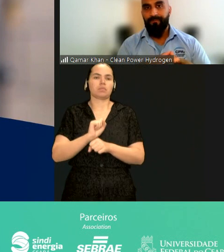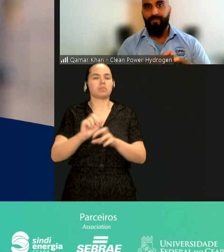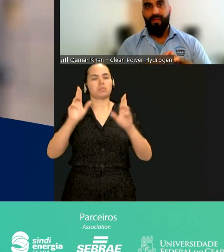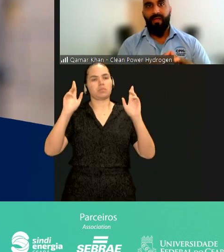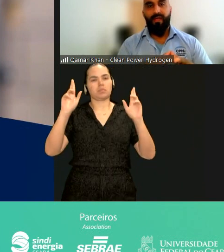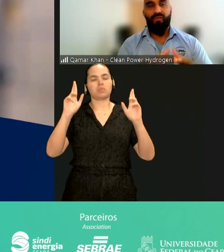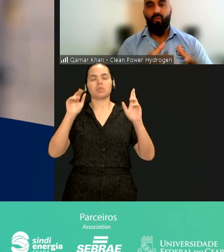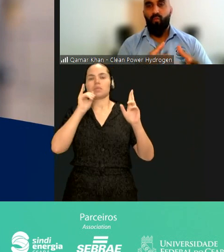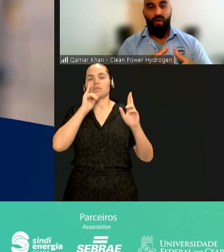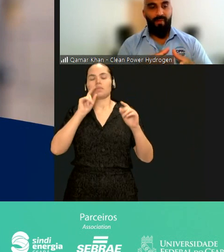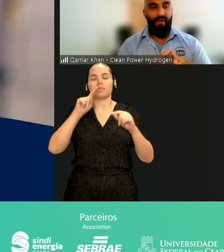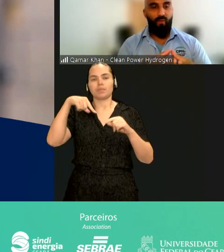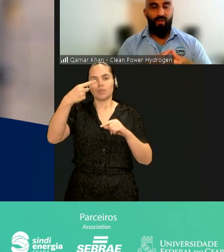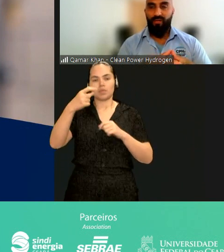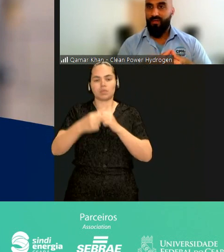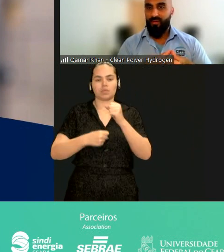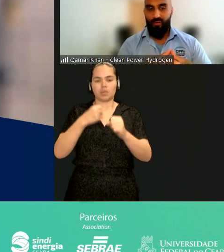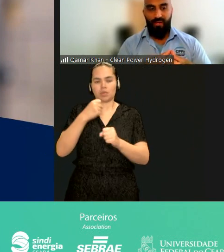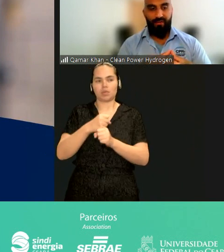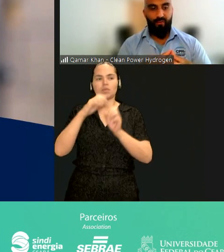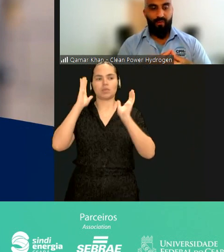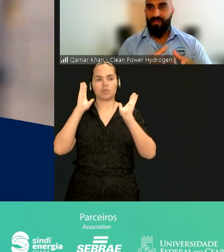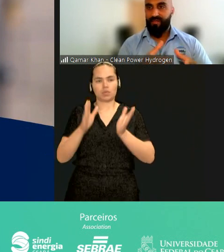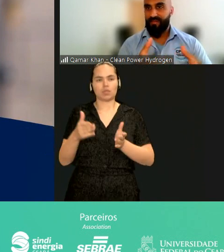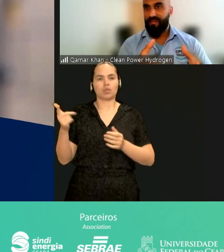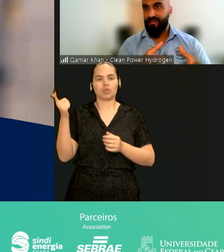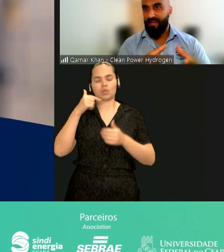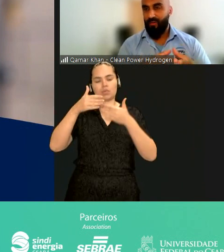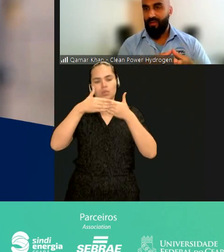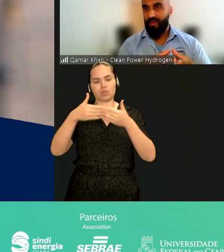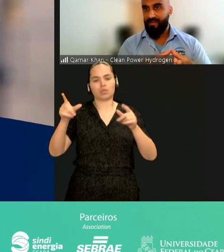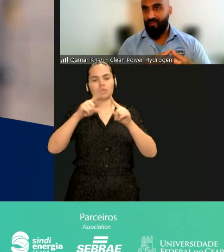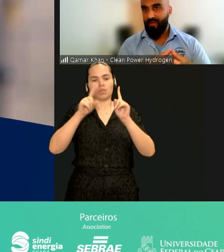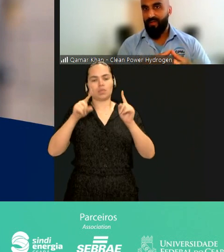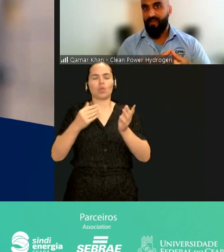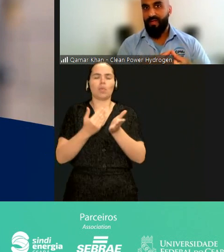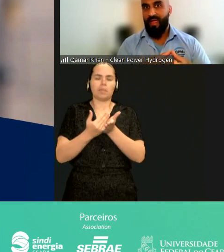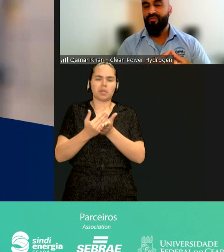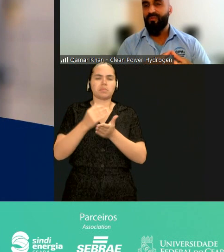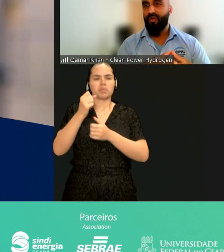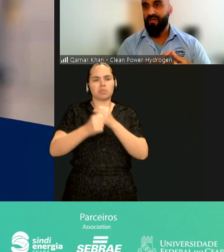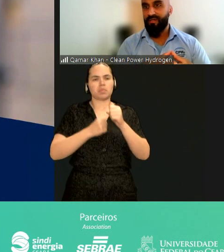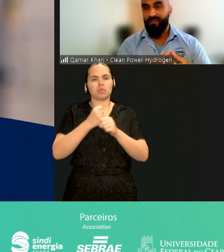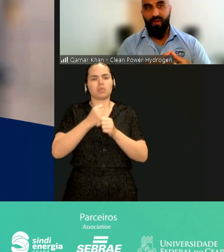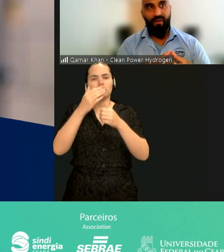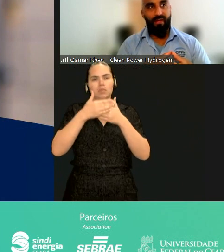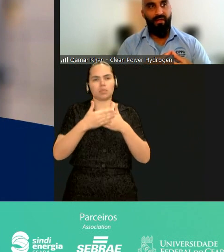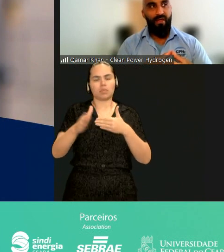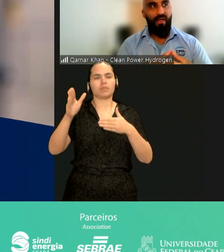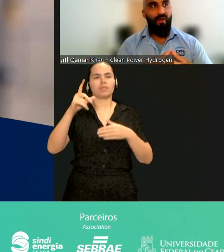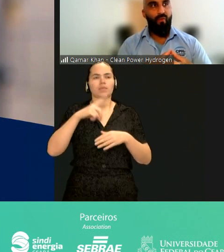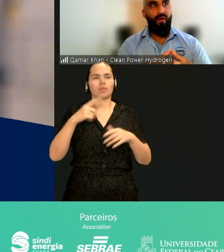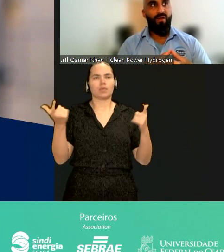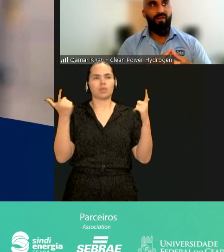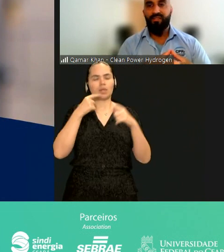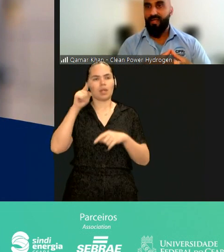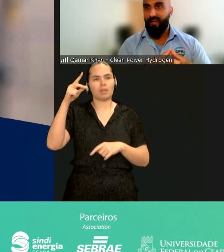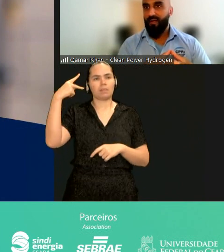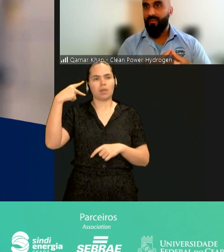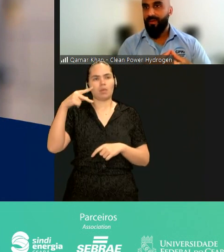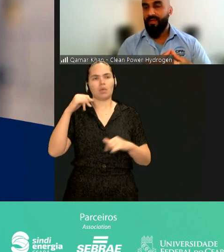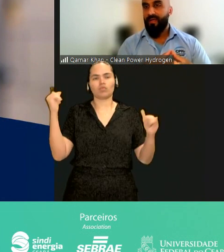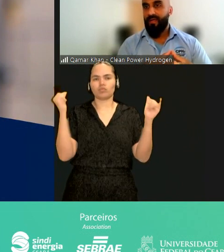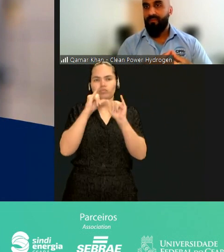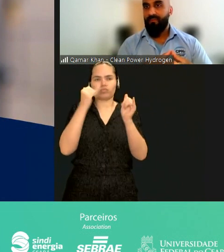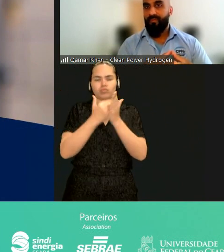year. It's a 1 megawatt unit, which, as I said, is our entry point into the market, and we're looking to scale